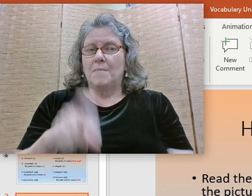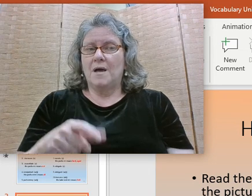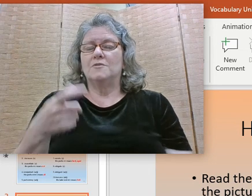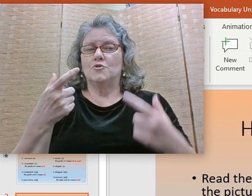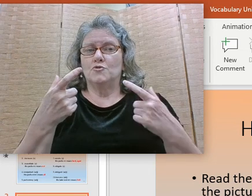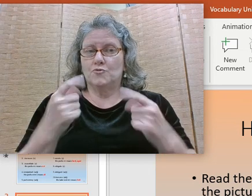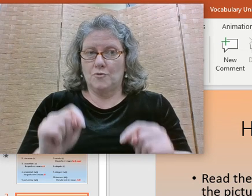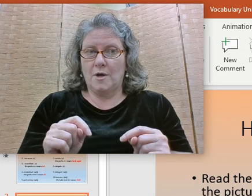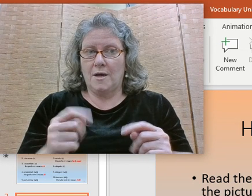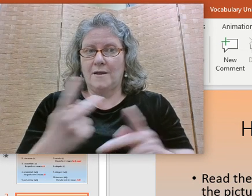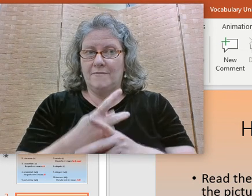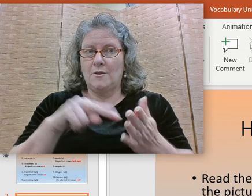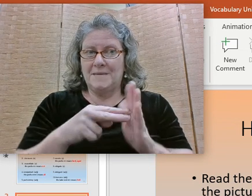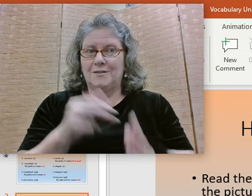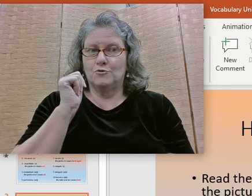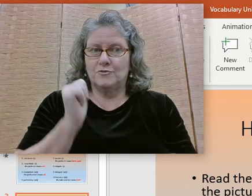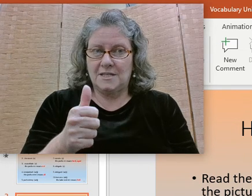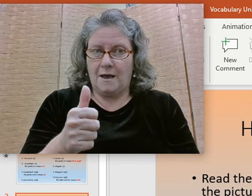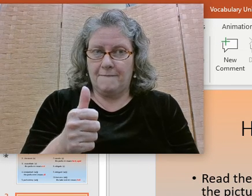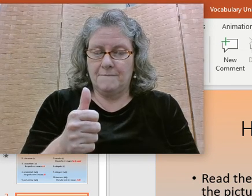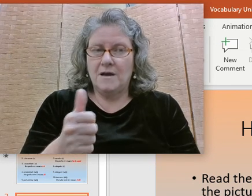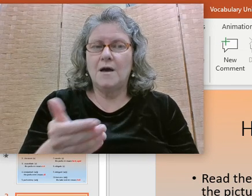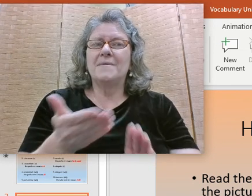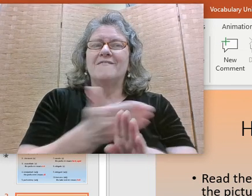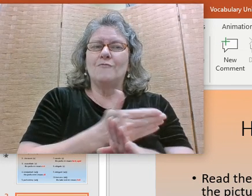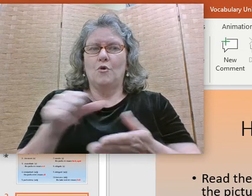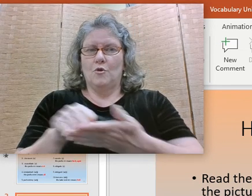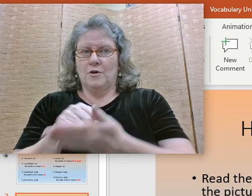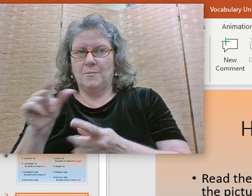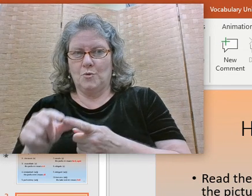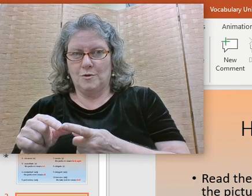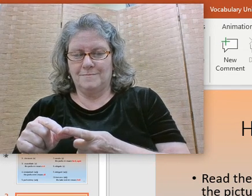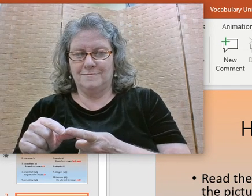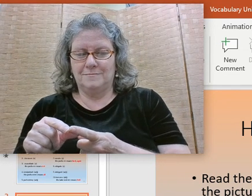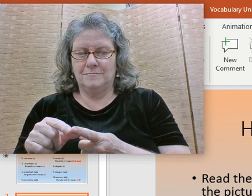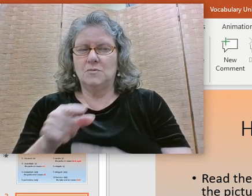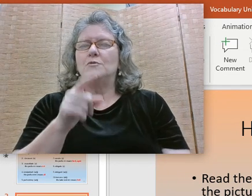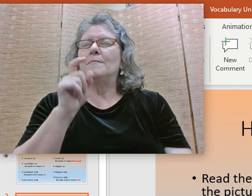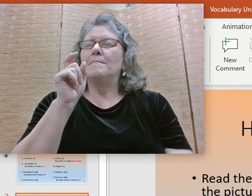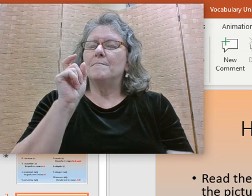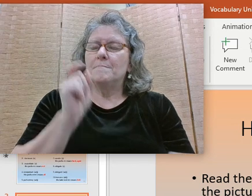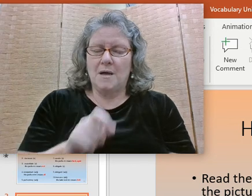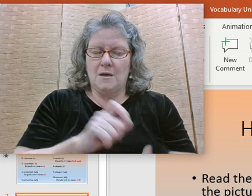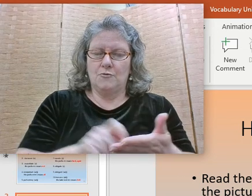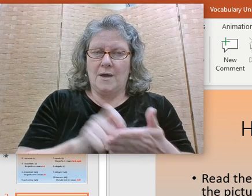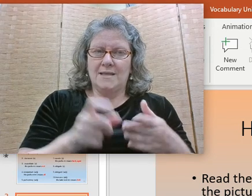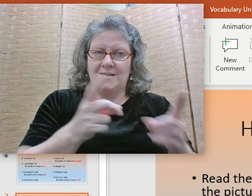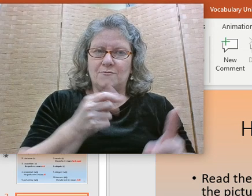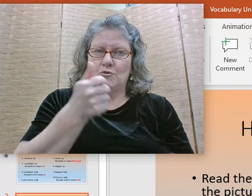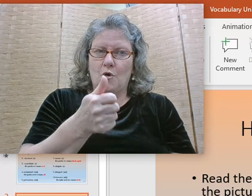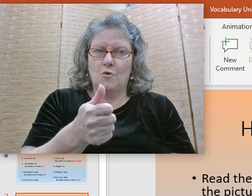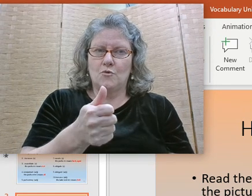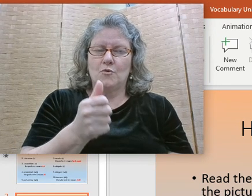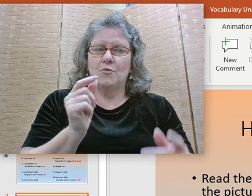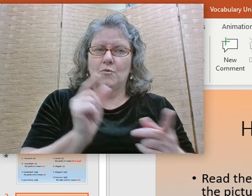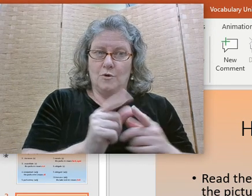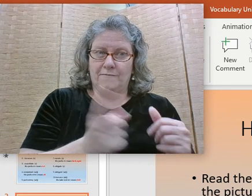try to determine the meaning yourself before looking the word up. So you must write the definition in your own